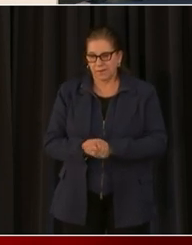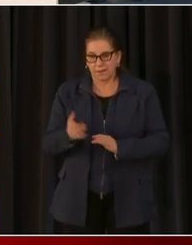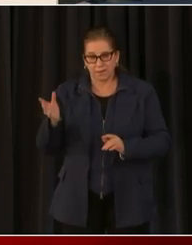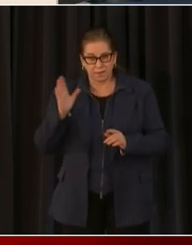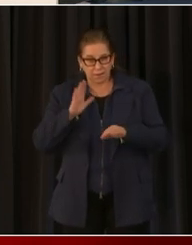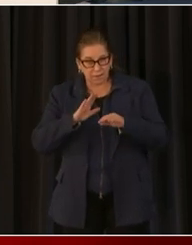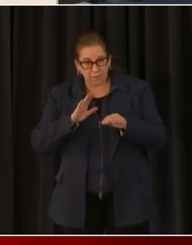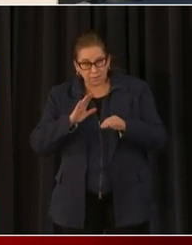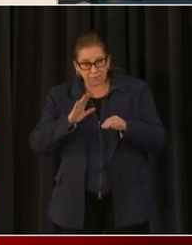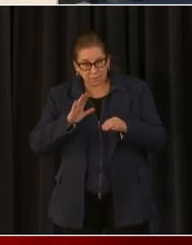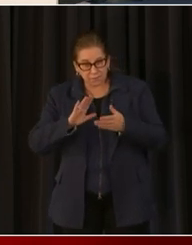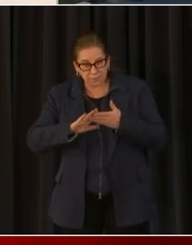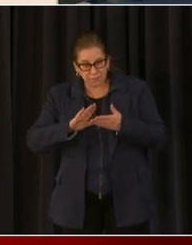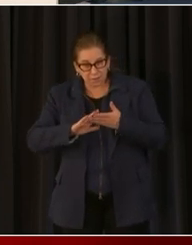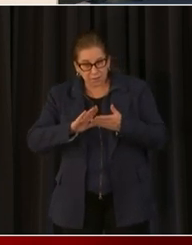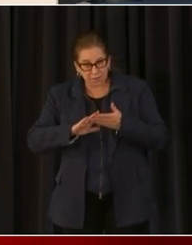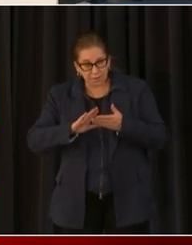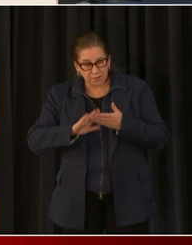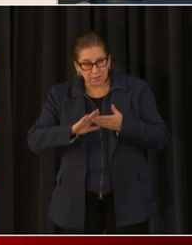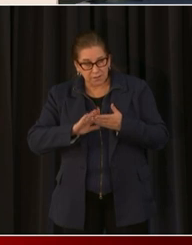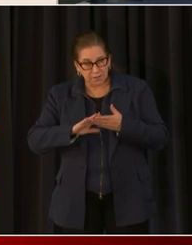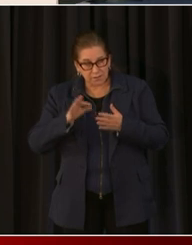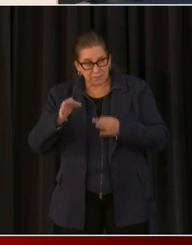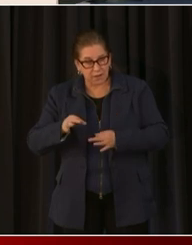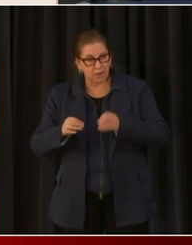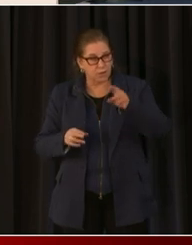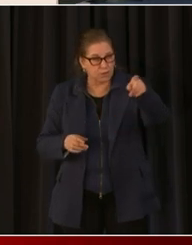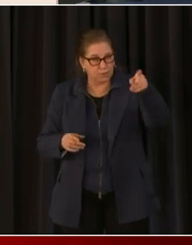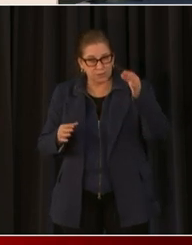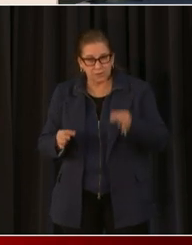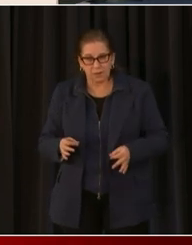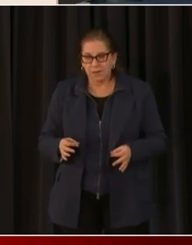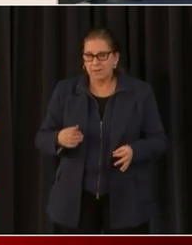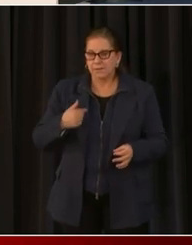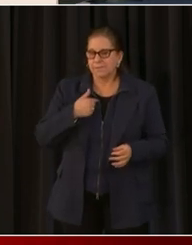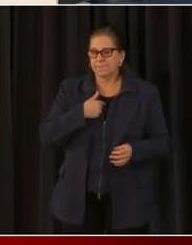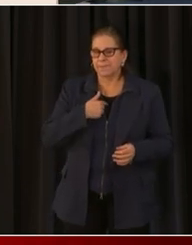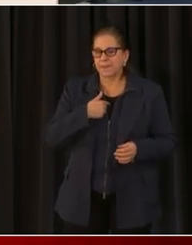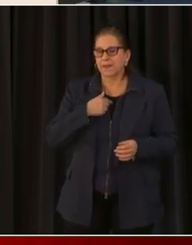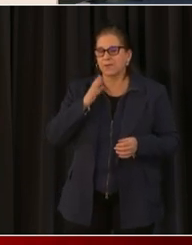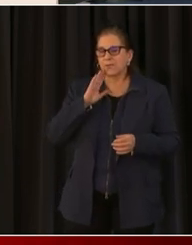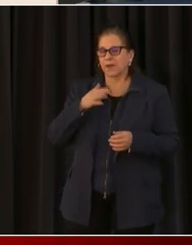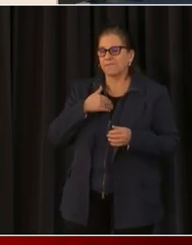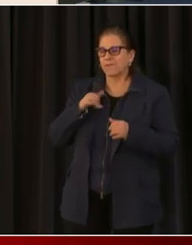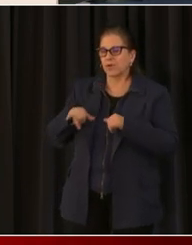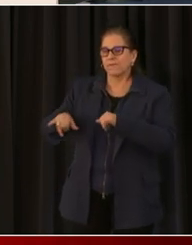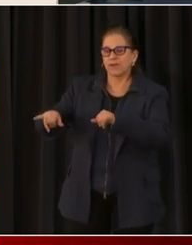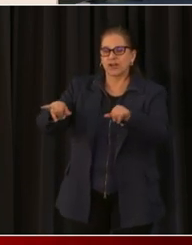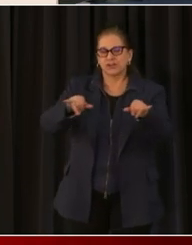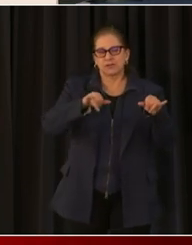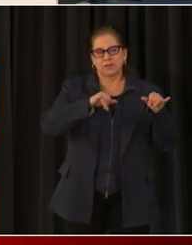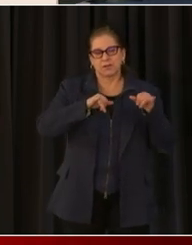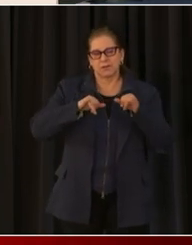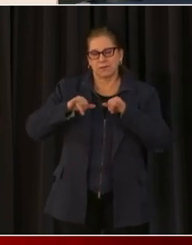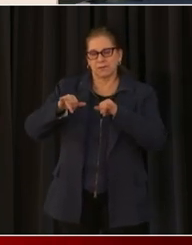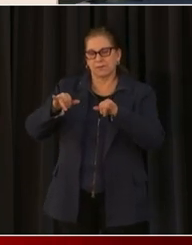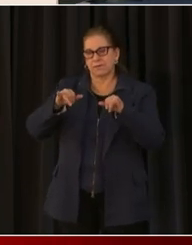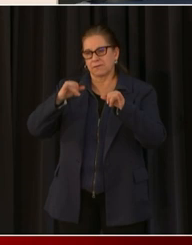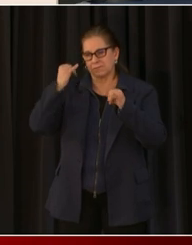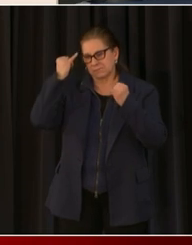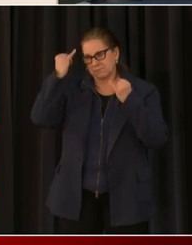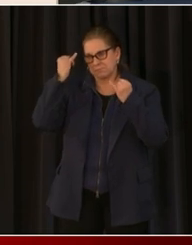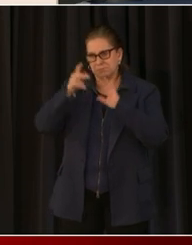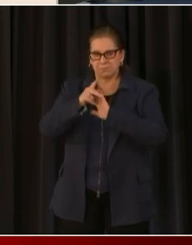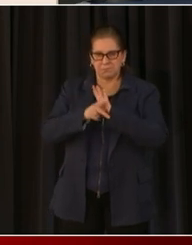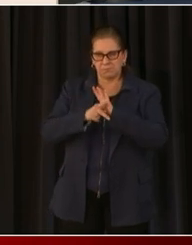Would it be on the schools to decide that, or? So we will have universal programming that will be available to